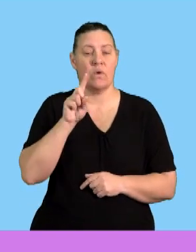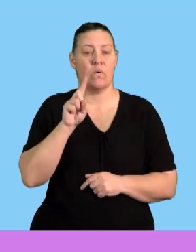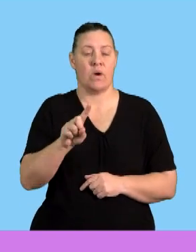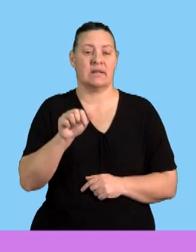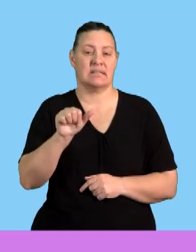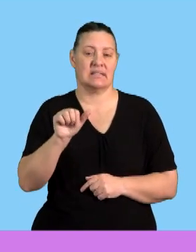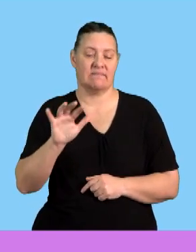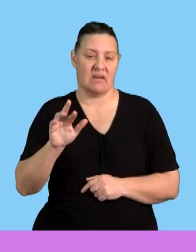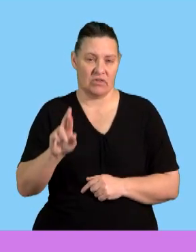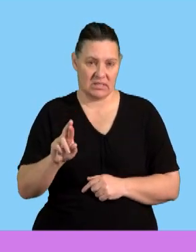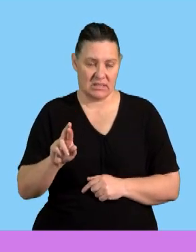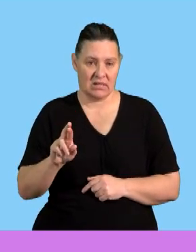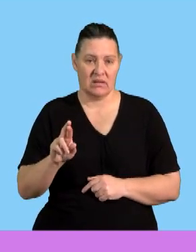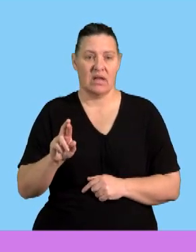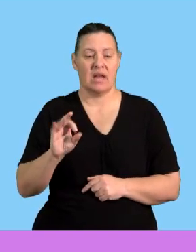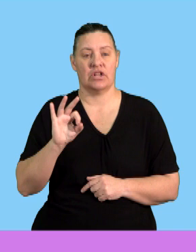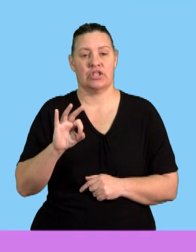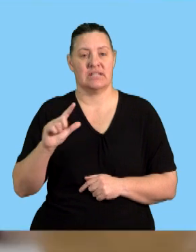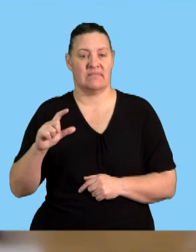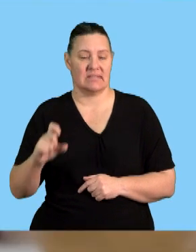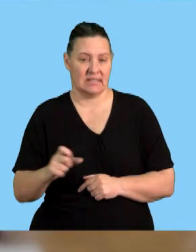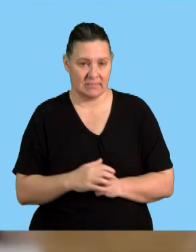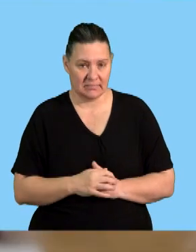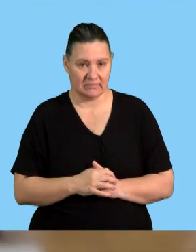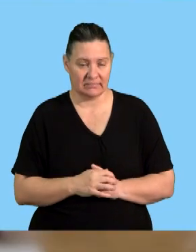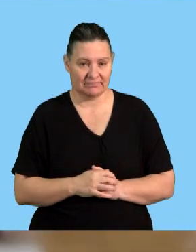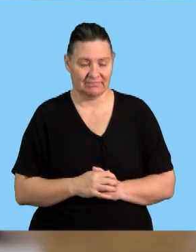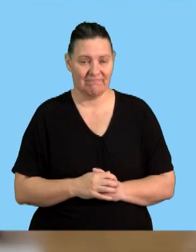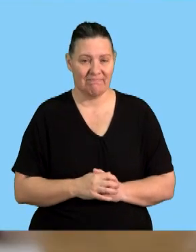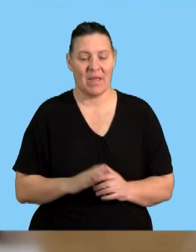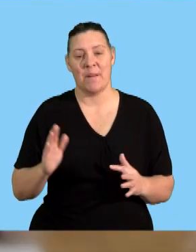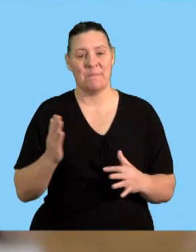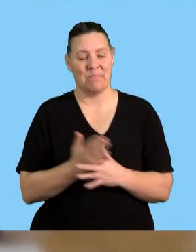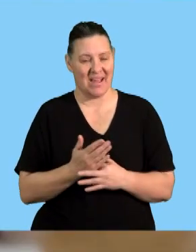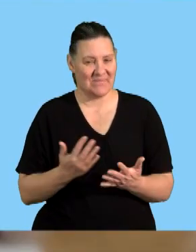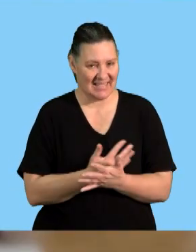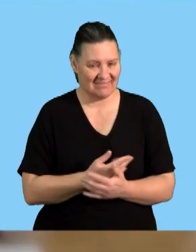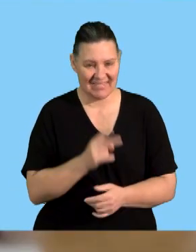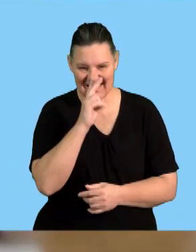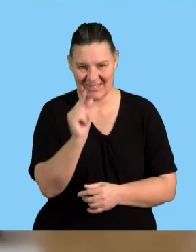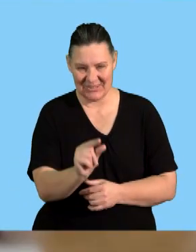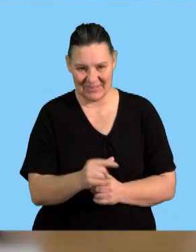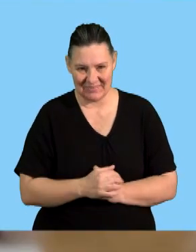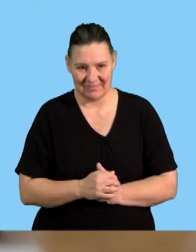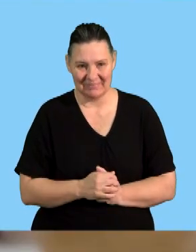18,165 Rand and 37 cents. Let's quickly take a break. See you soon.